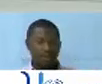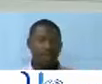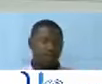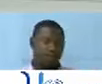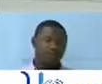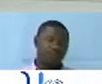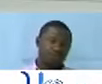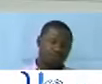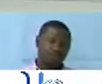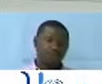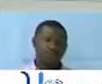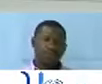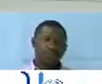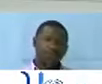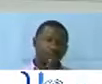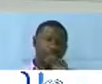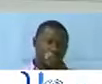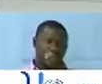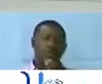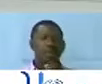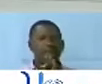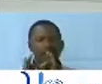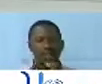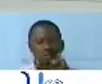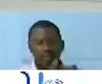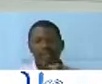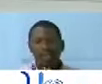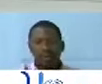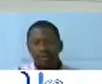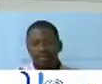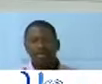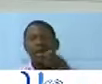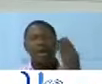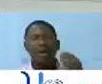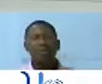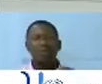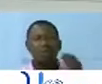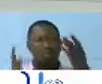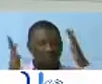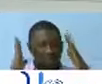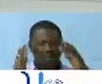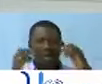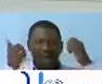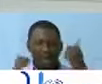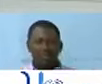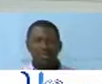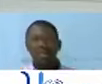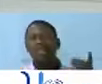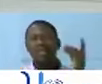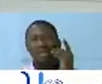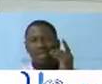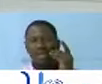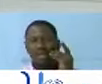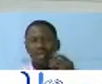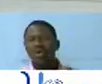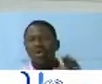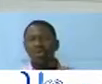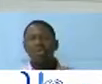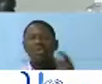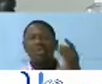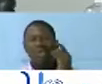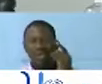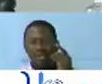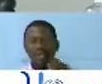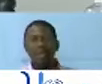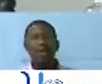you just describe to us how this incident unfolded that day, the day of the arrest of